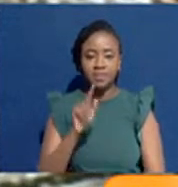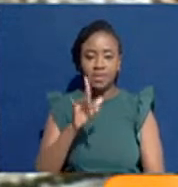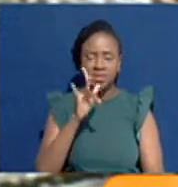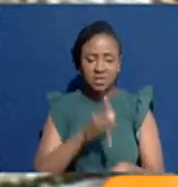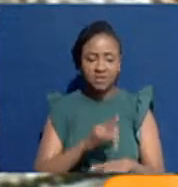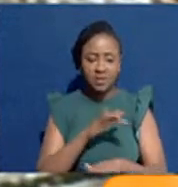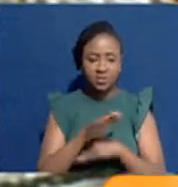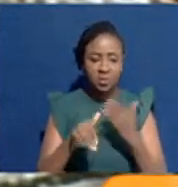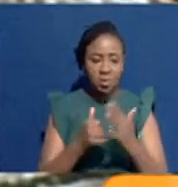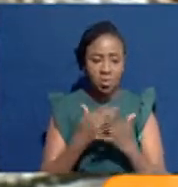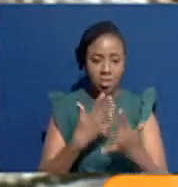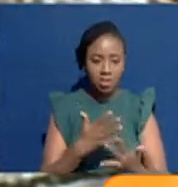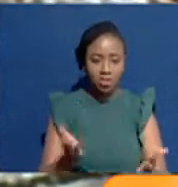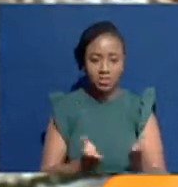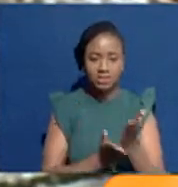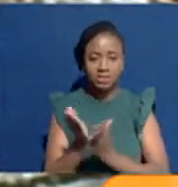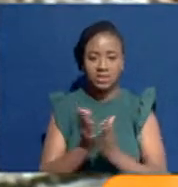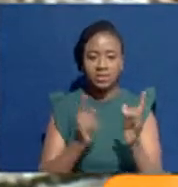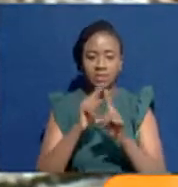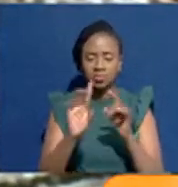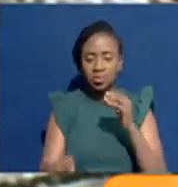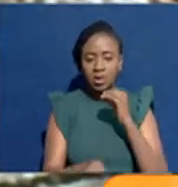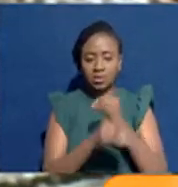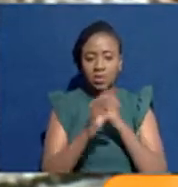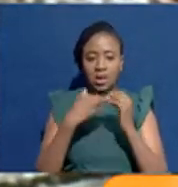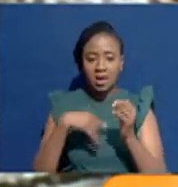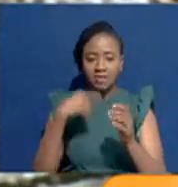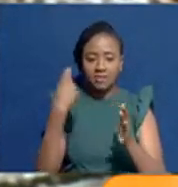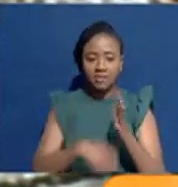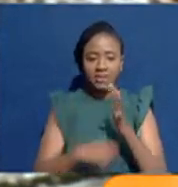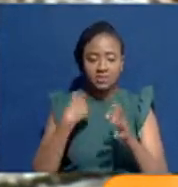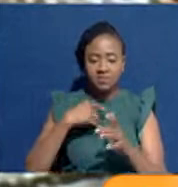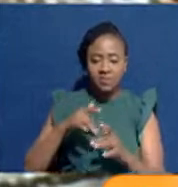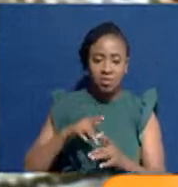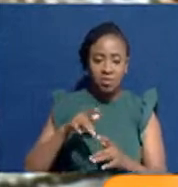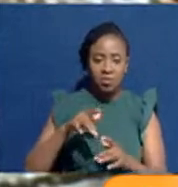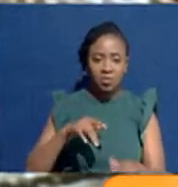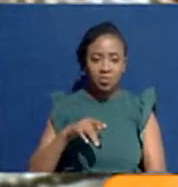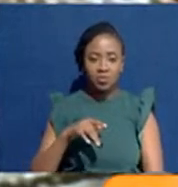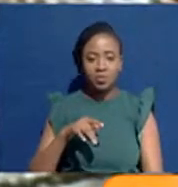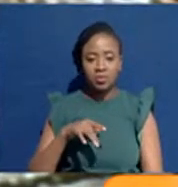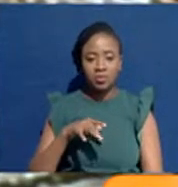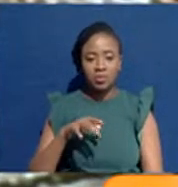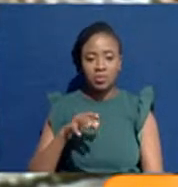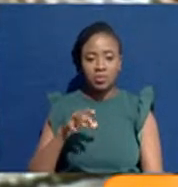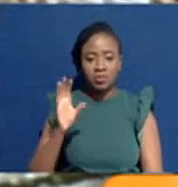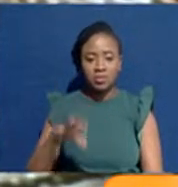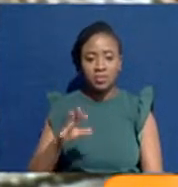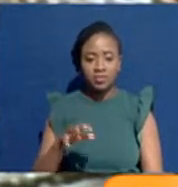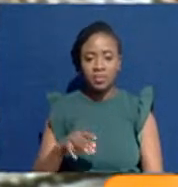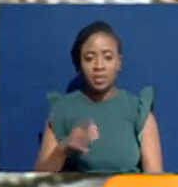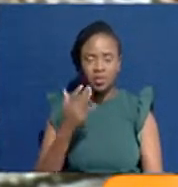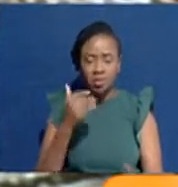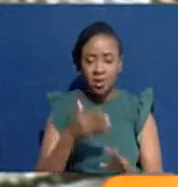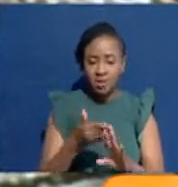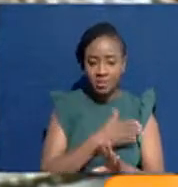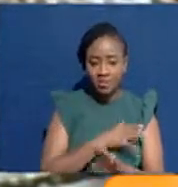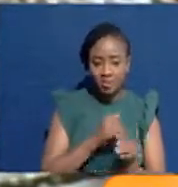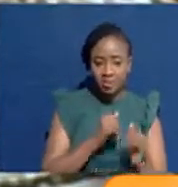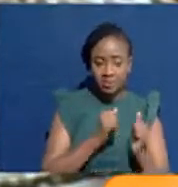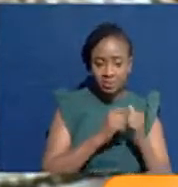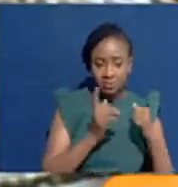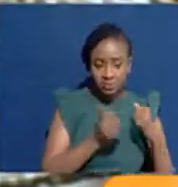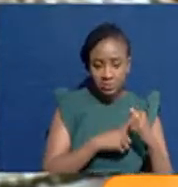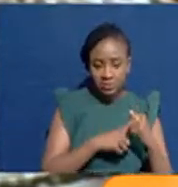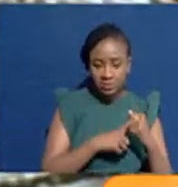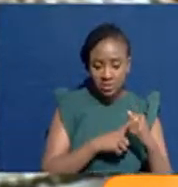services, there's also the advance tax on motor vehicles. Mm-hmm. Public service vehicles, the advance tax is going up from 60 shillings to 100 shillings per